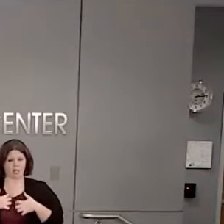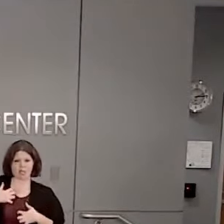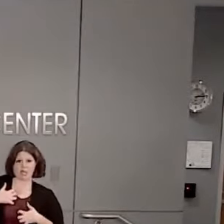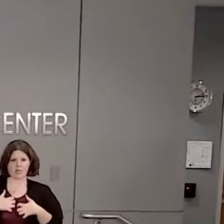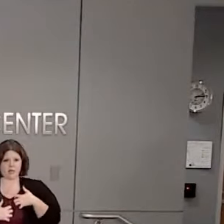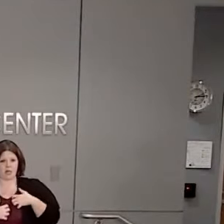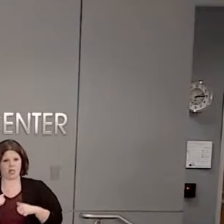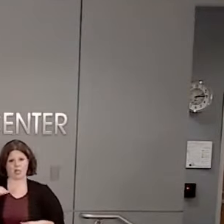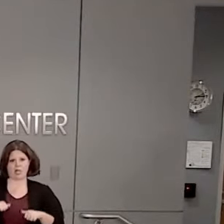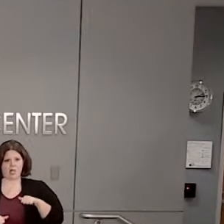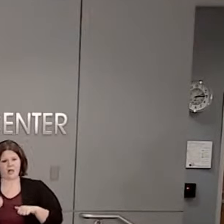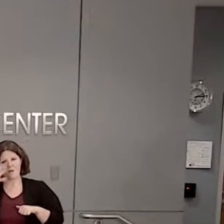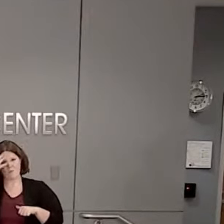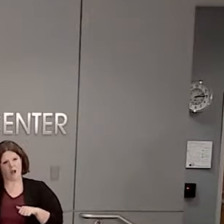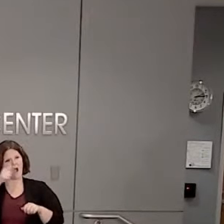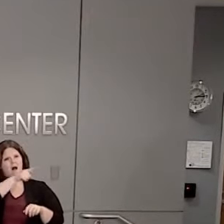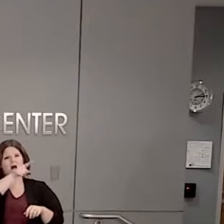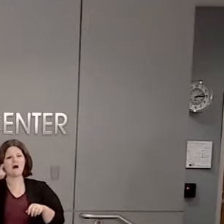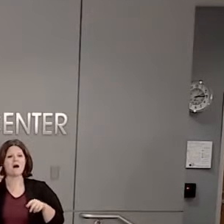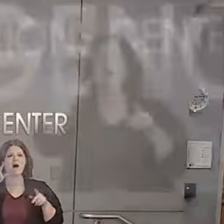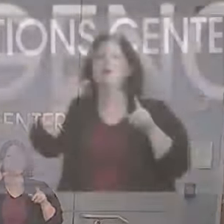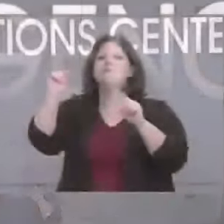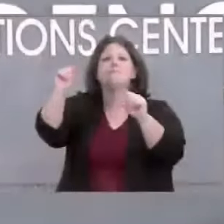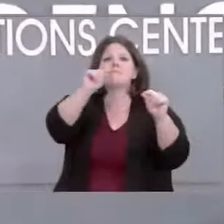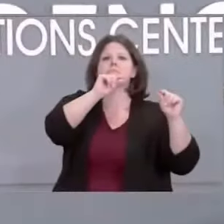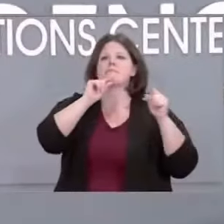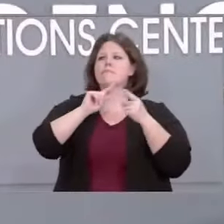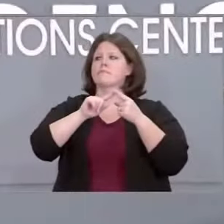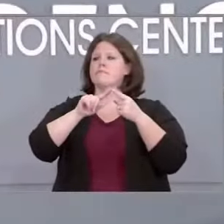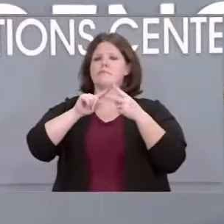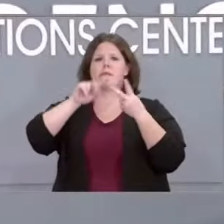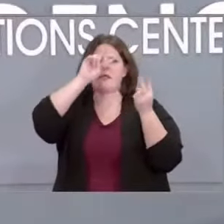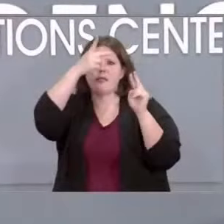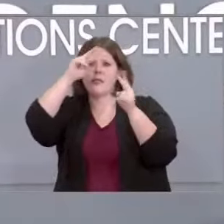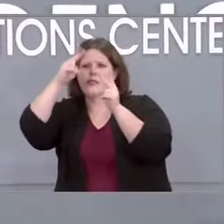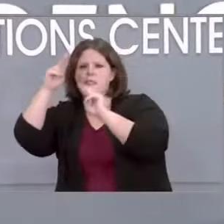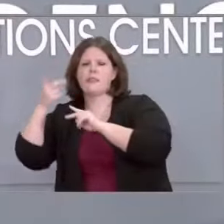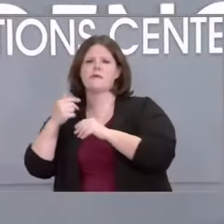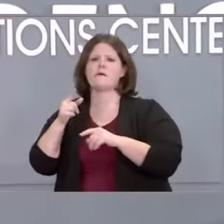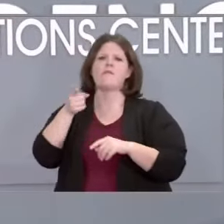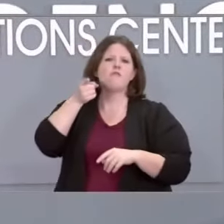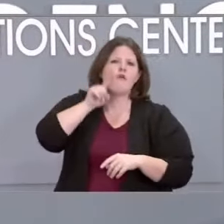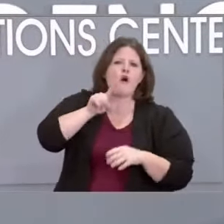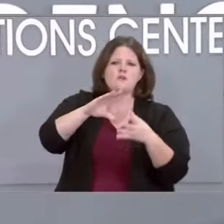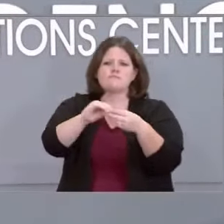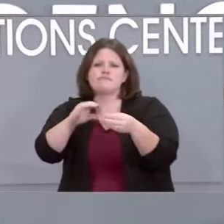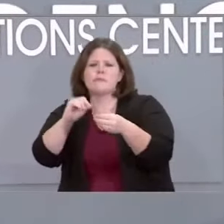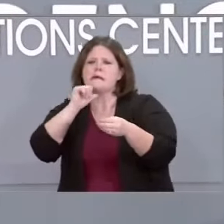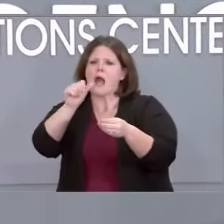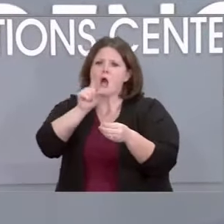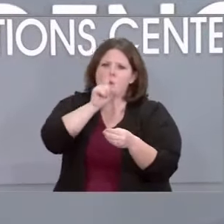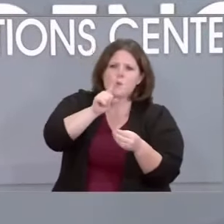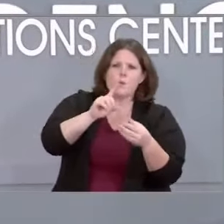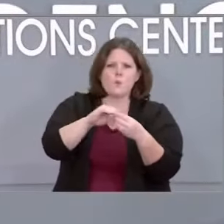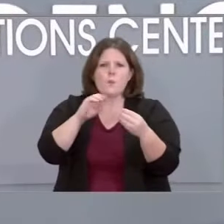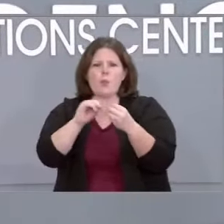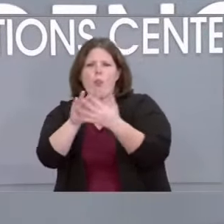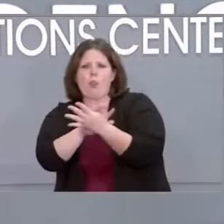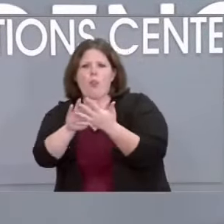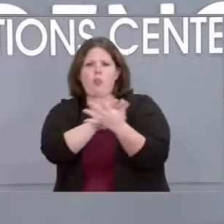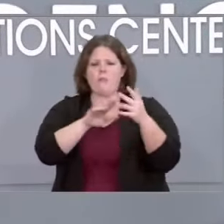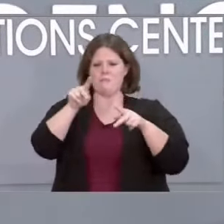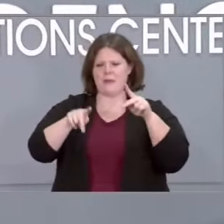gotten vaccinated yet, please talk with your doctor, a nurse, or other medical professional, or go to a reliable online health resource like